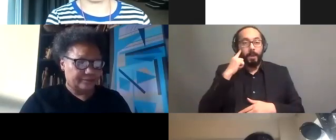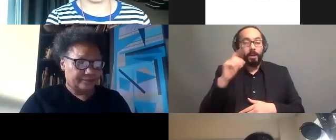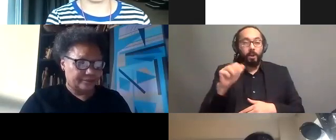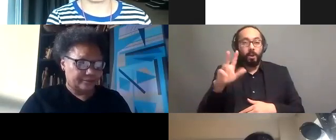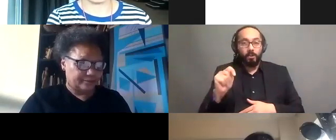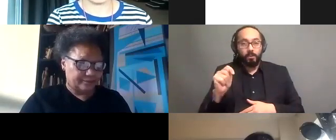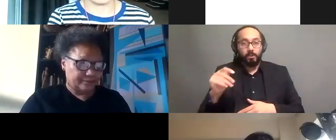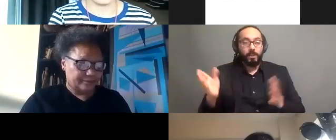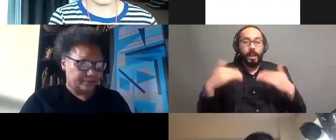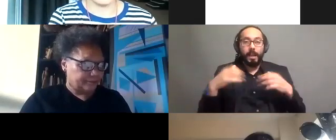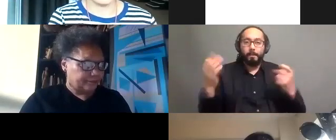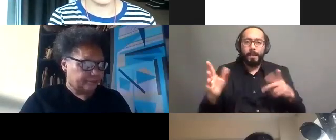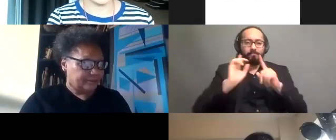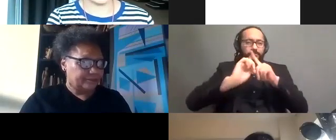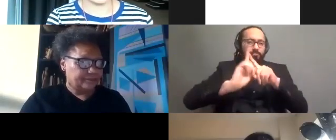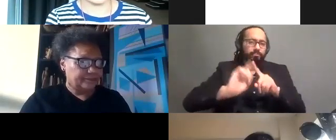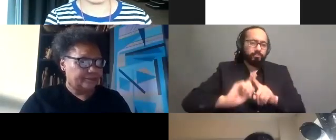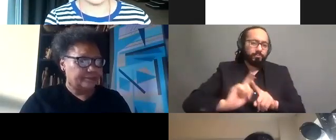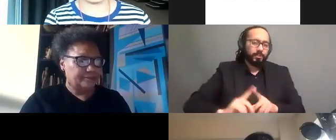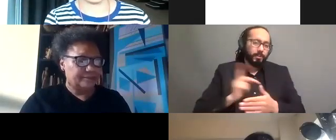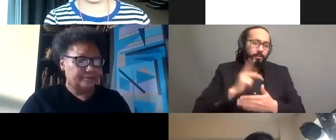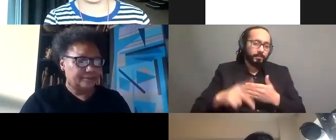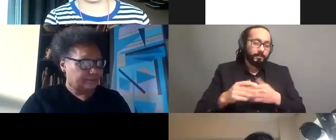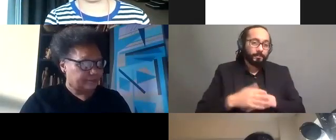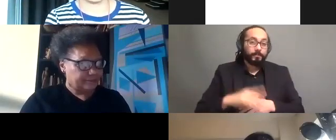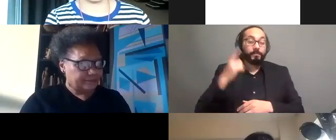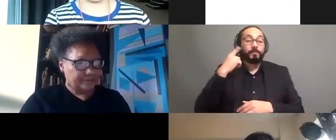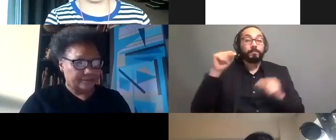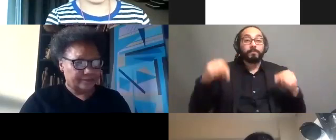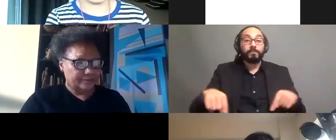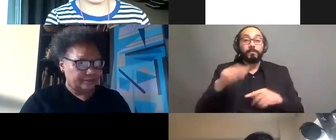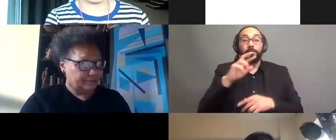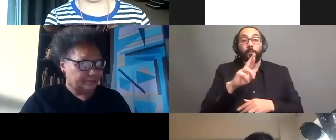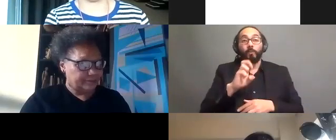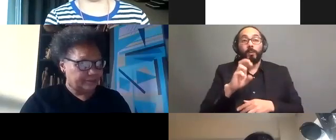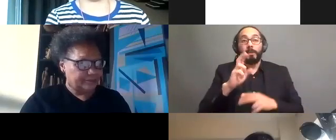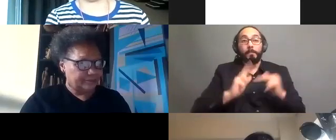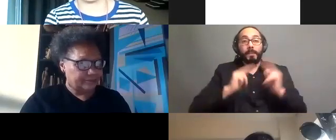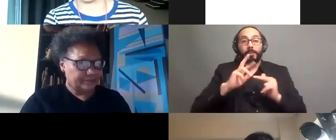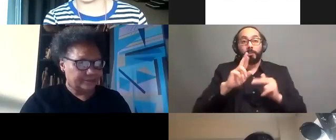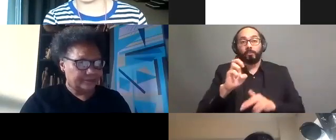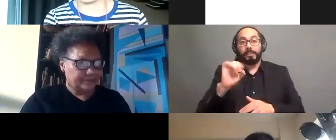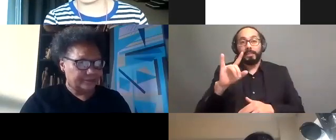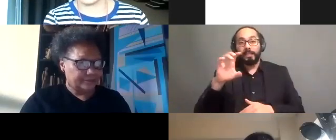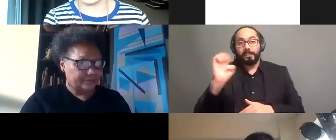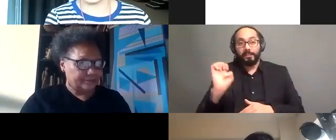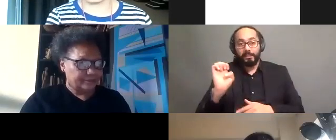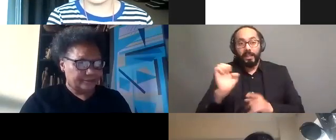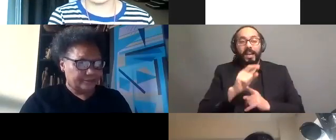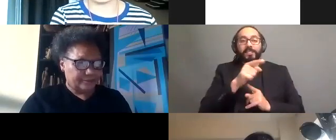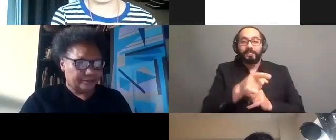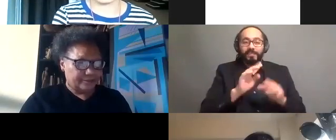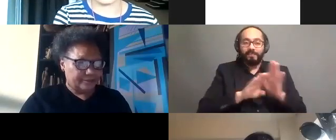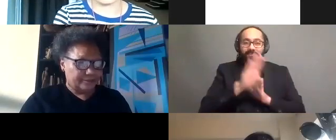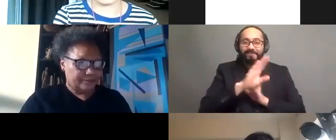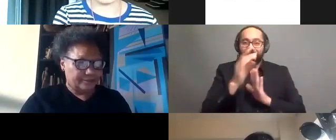and more. For the Rebuilding Resilience exhibition, Rochelle has developed a performance called Queen Latifah, Give Me Strength. This